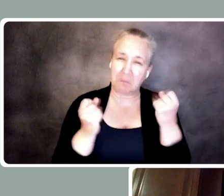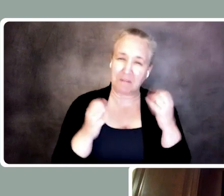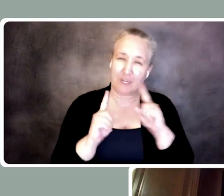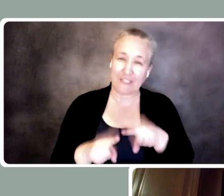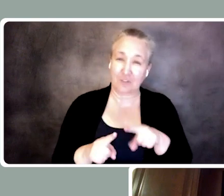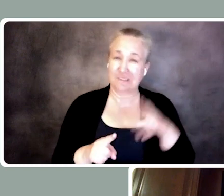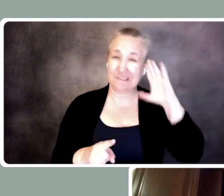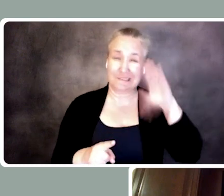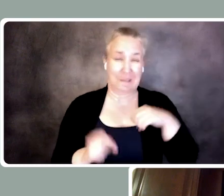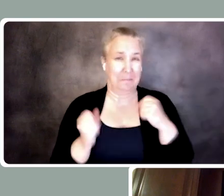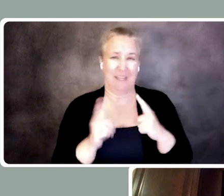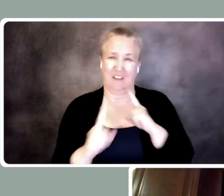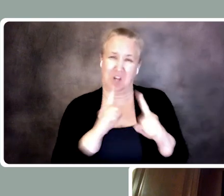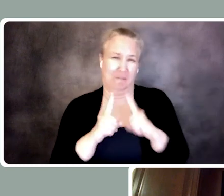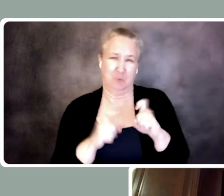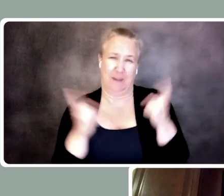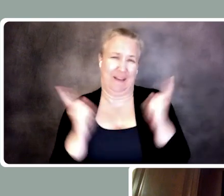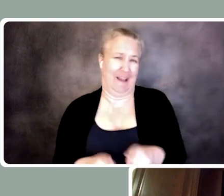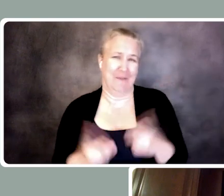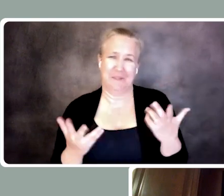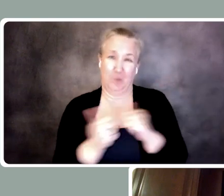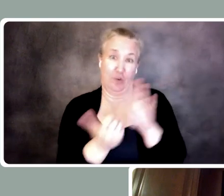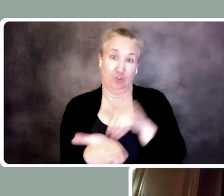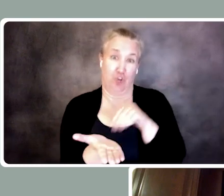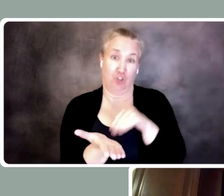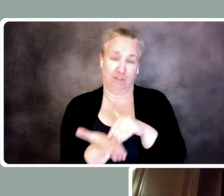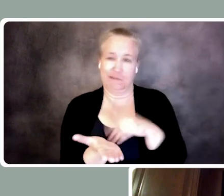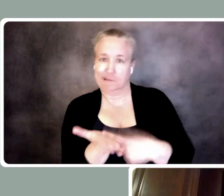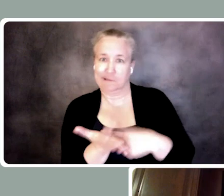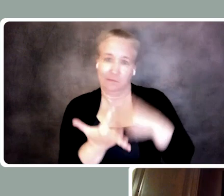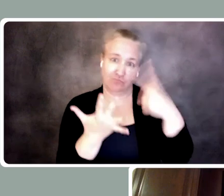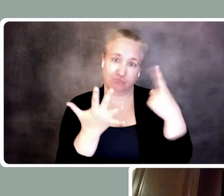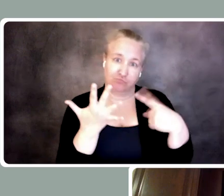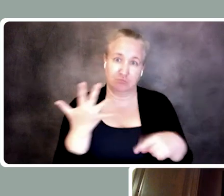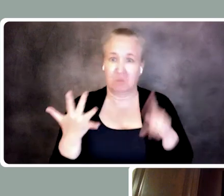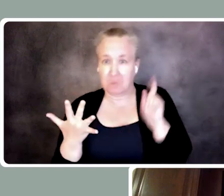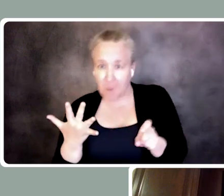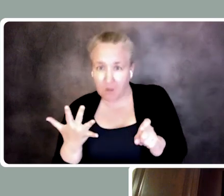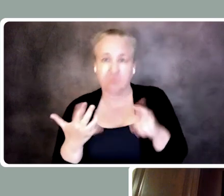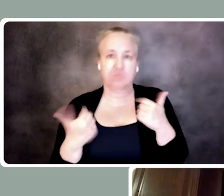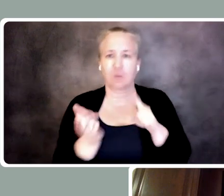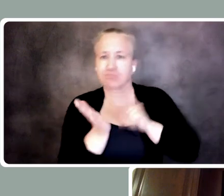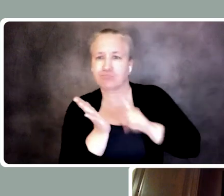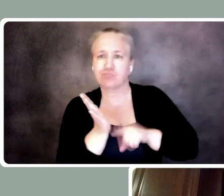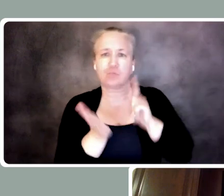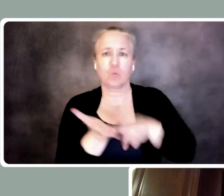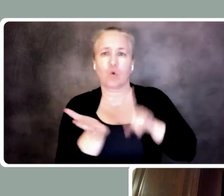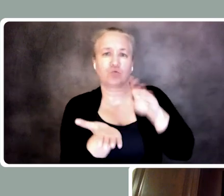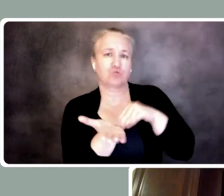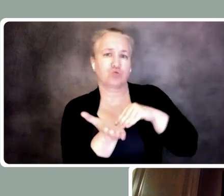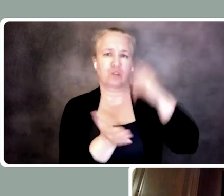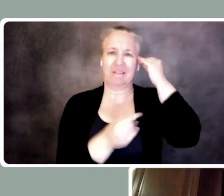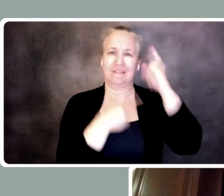many conversations to be had with your doctor, and to kind of explore what your doctor thinks about